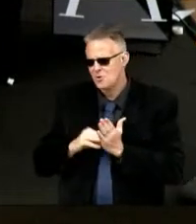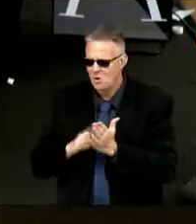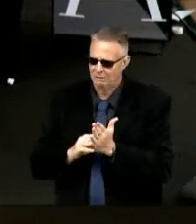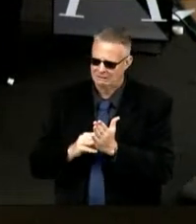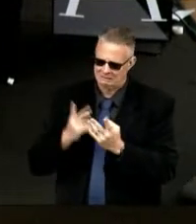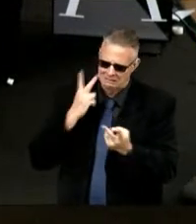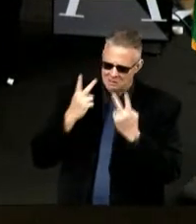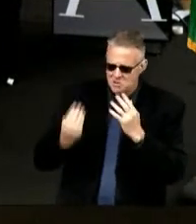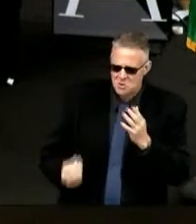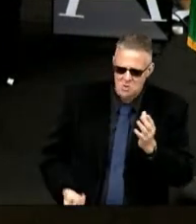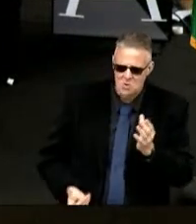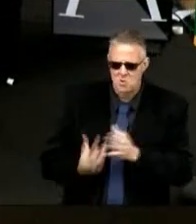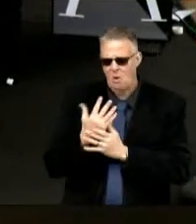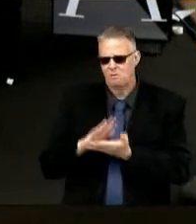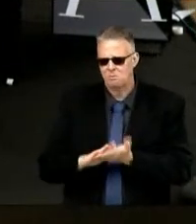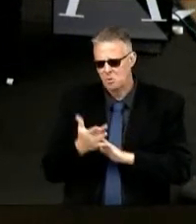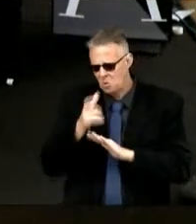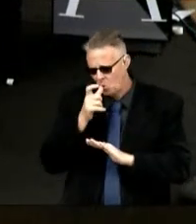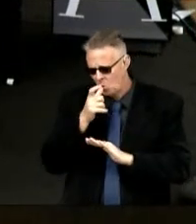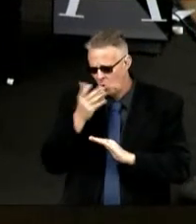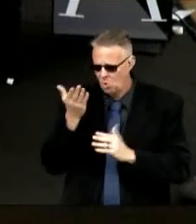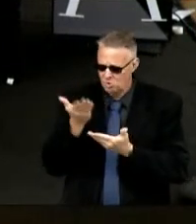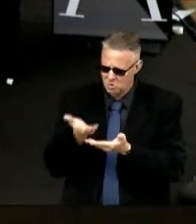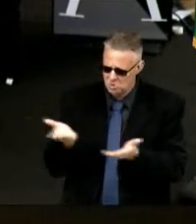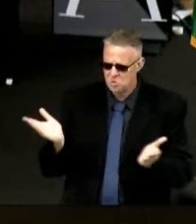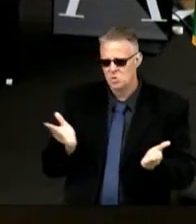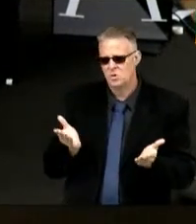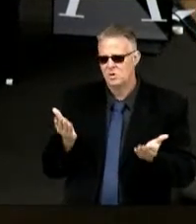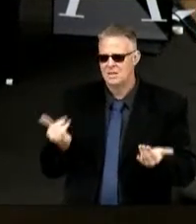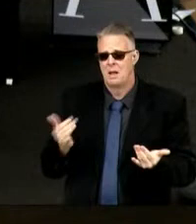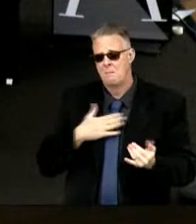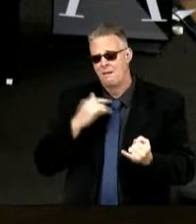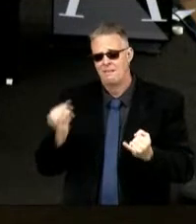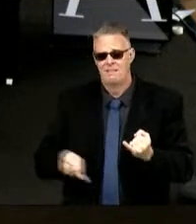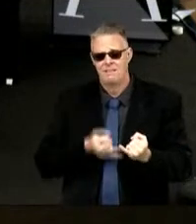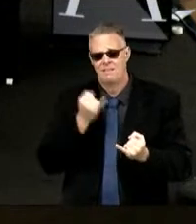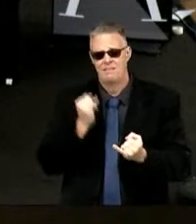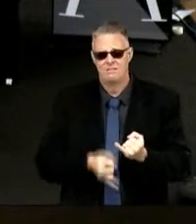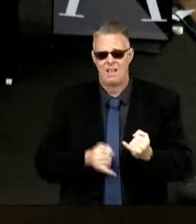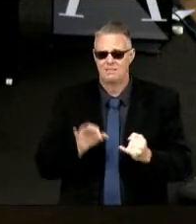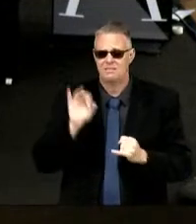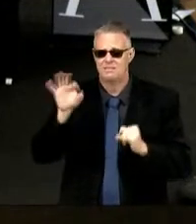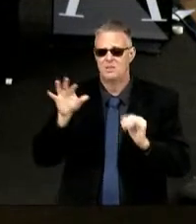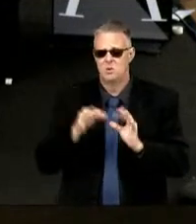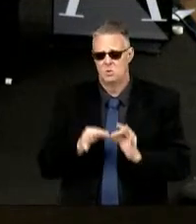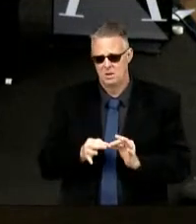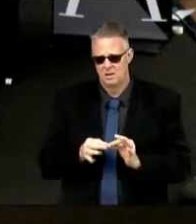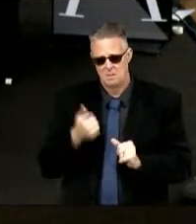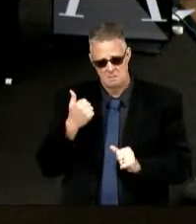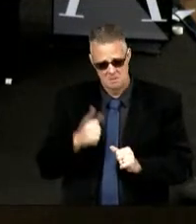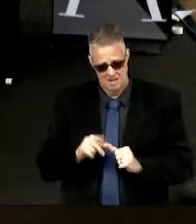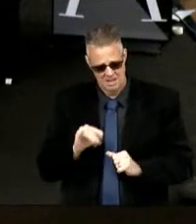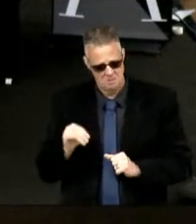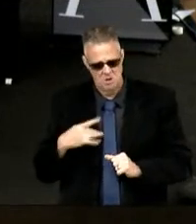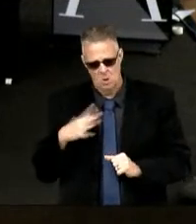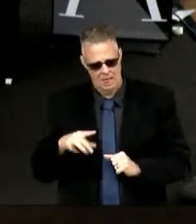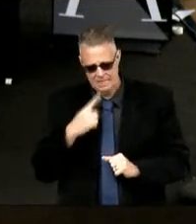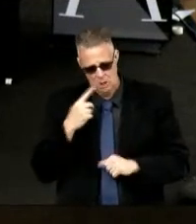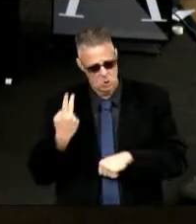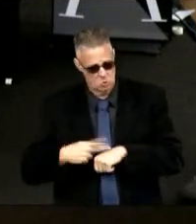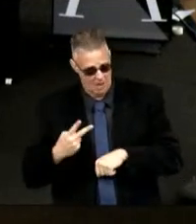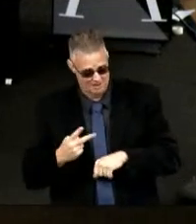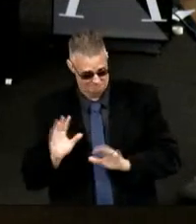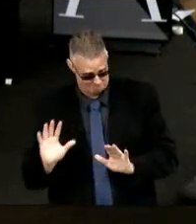grow and turn into the person you are today. So here's my final words. And remember, Miss Kim doesn't like to say things